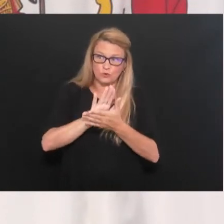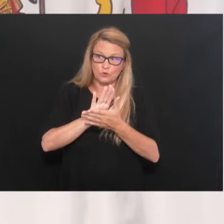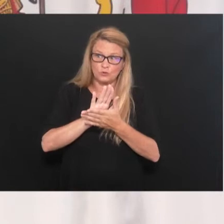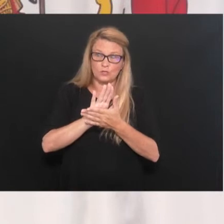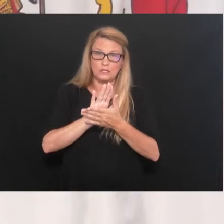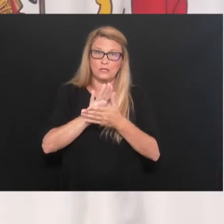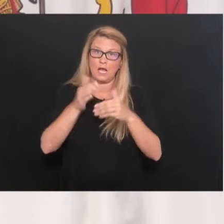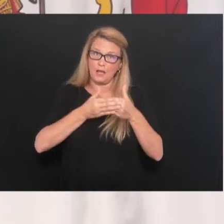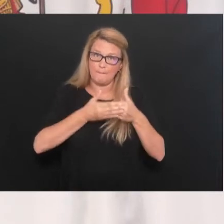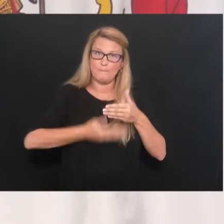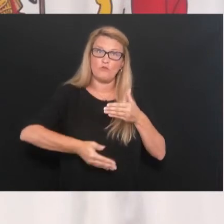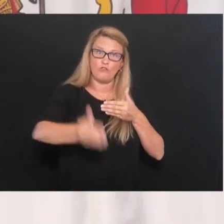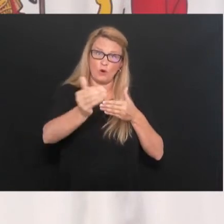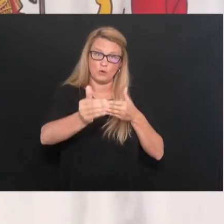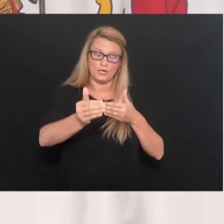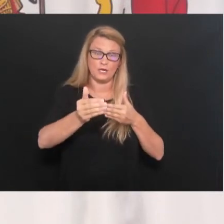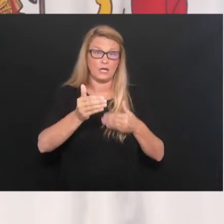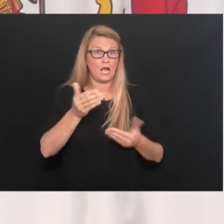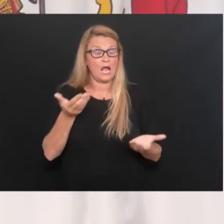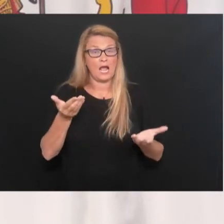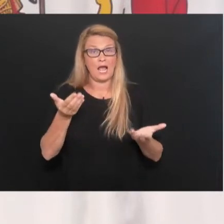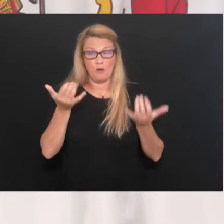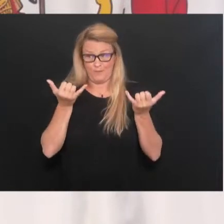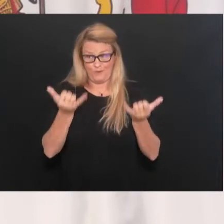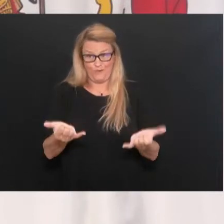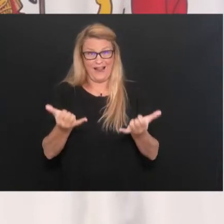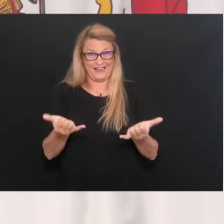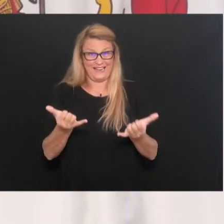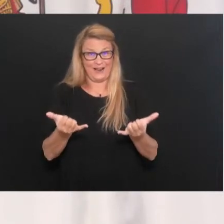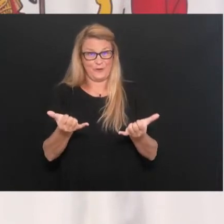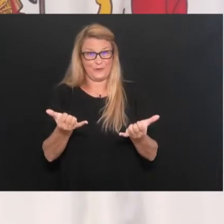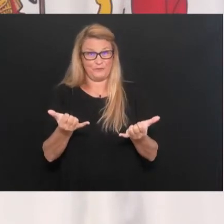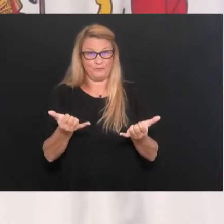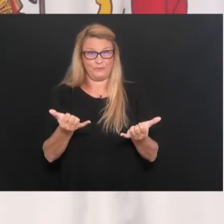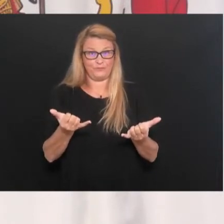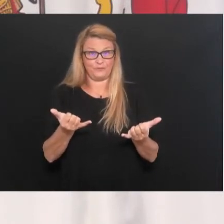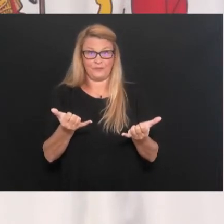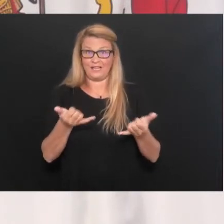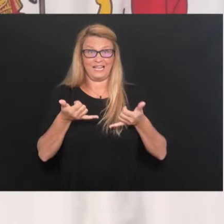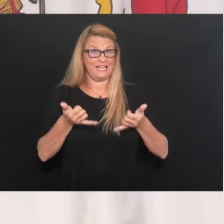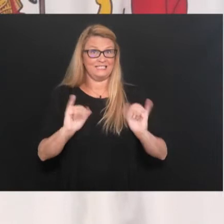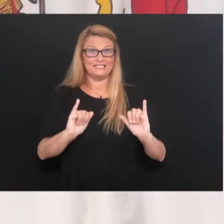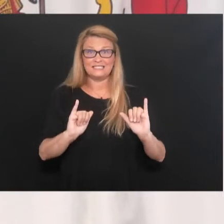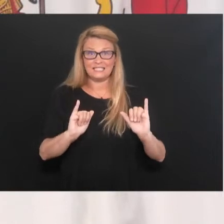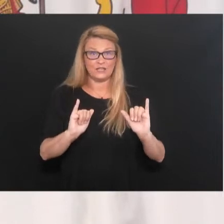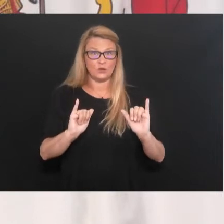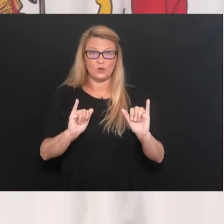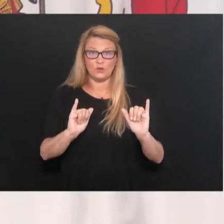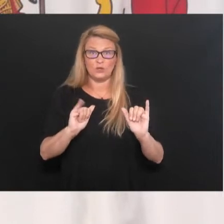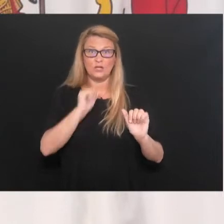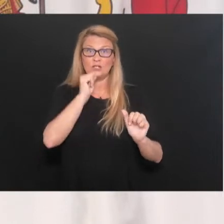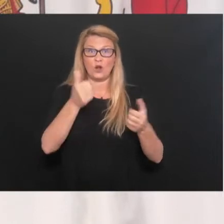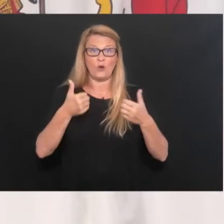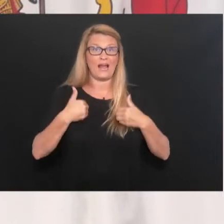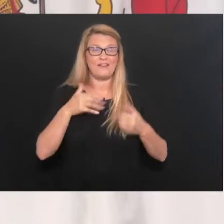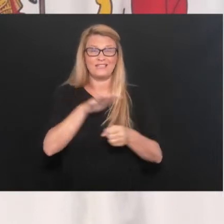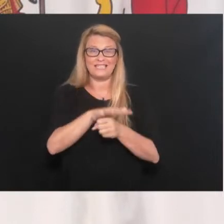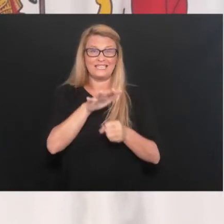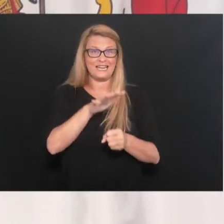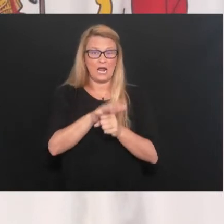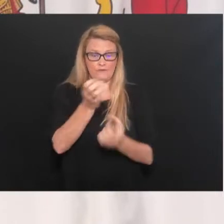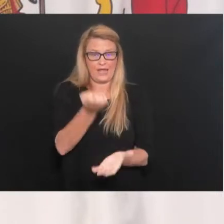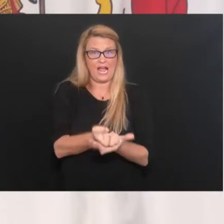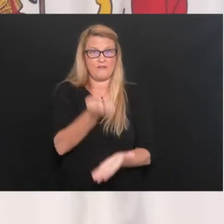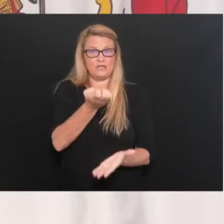forward with that. But at this point in time, I still do not have enough evidence in front of